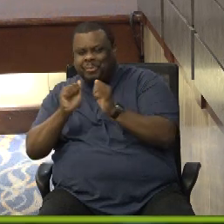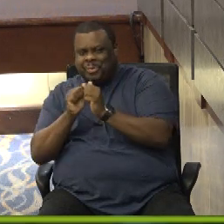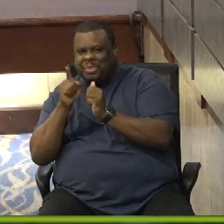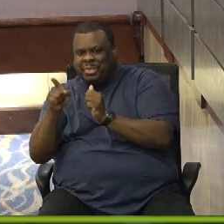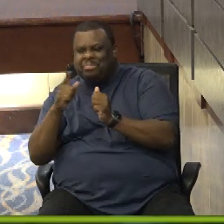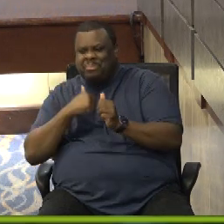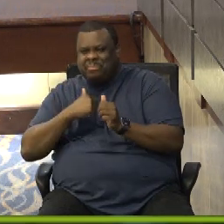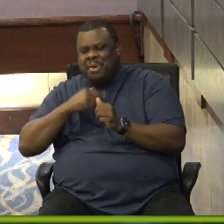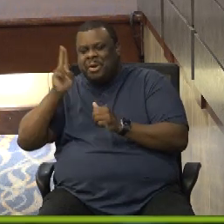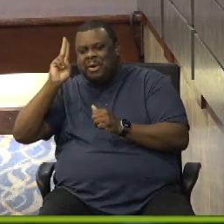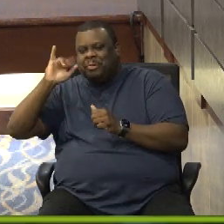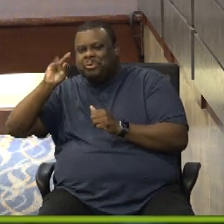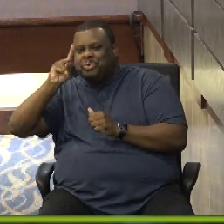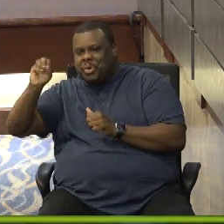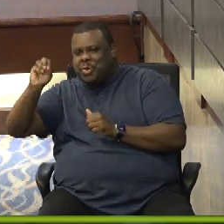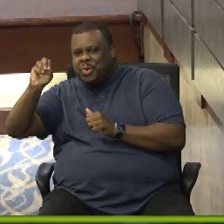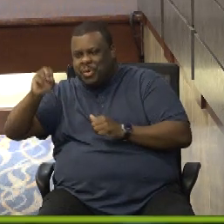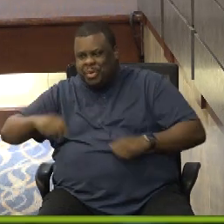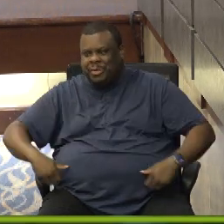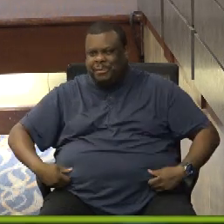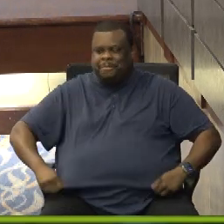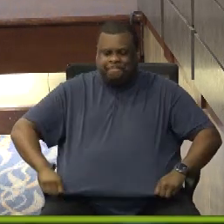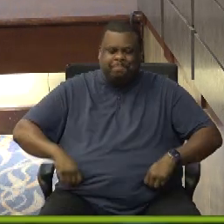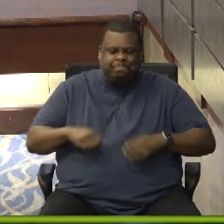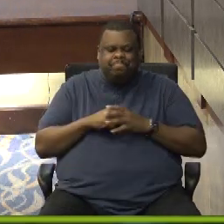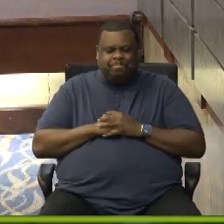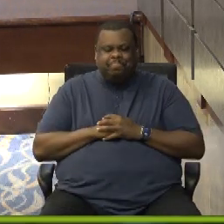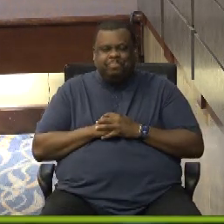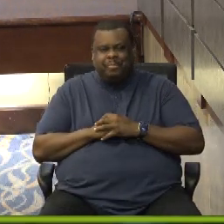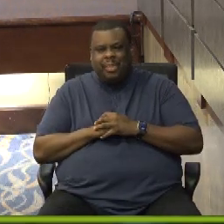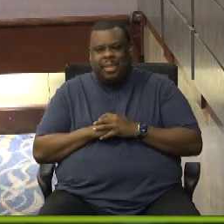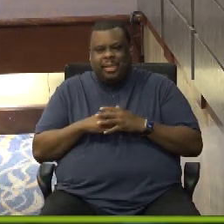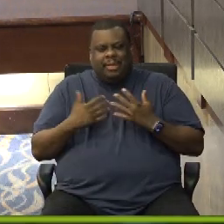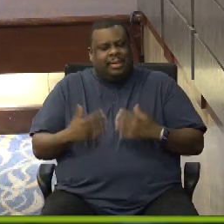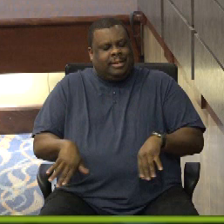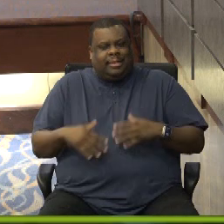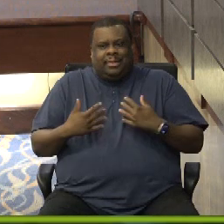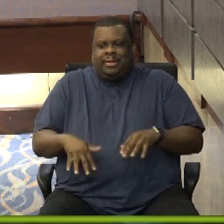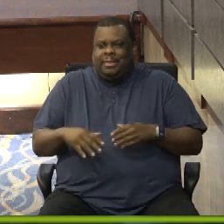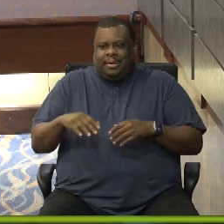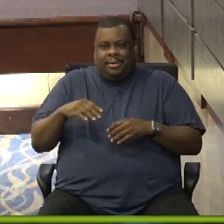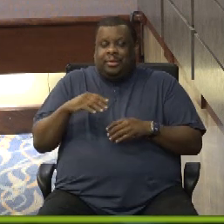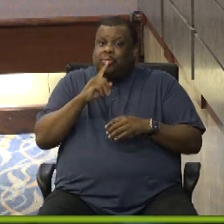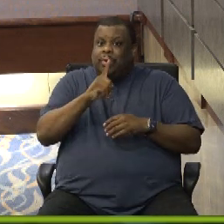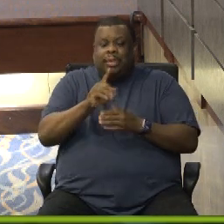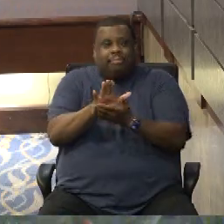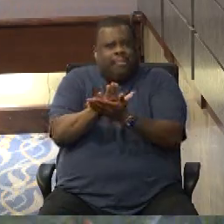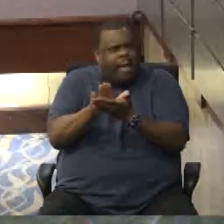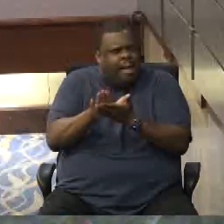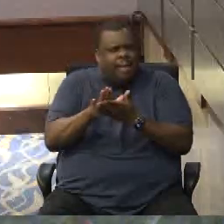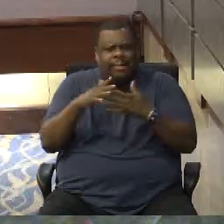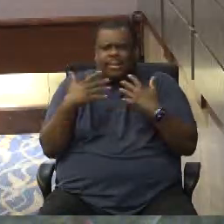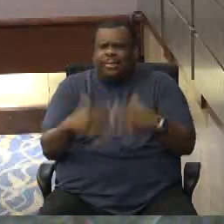Joe, and well, we called him Nieves, but it was an awesome